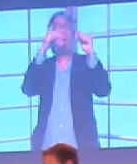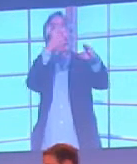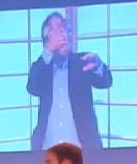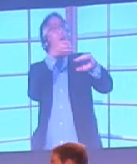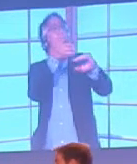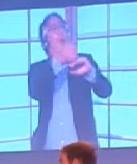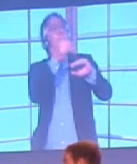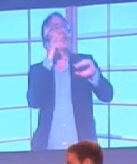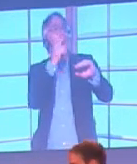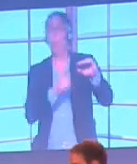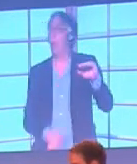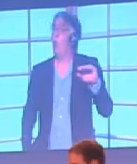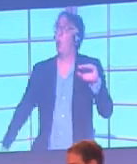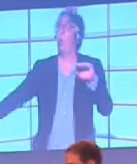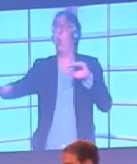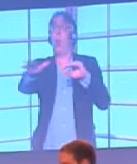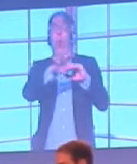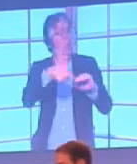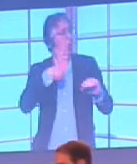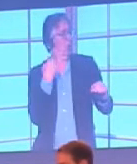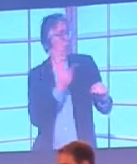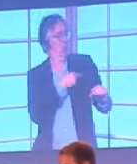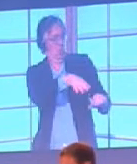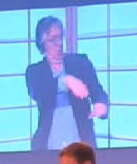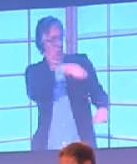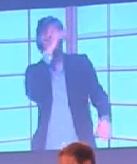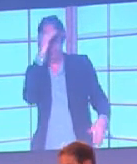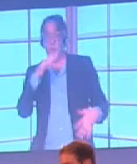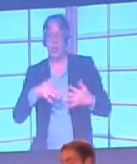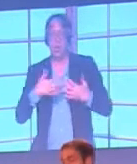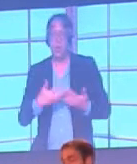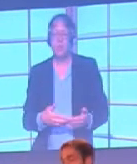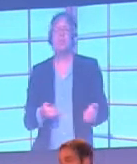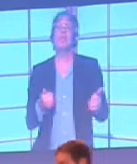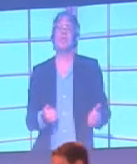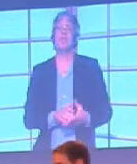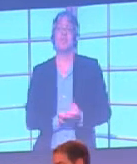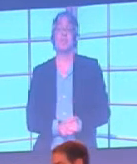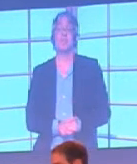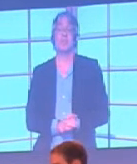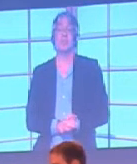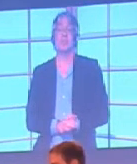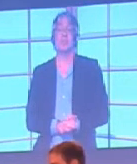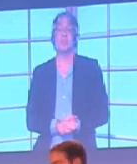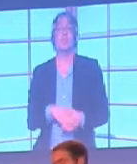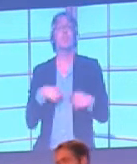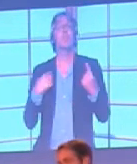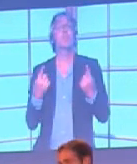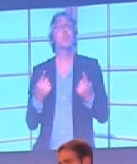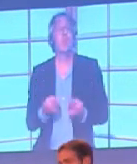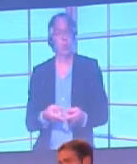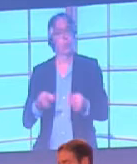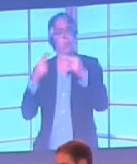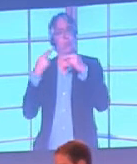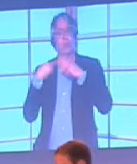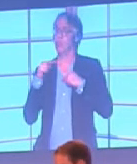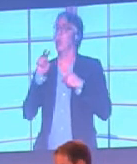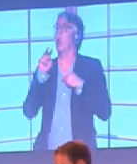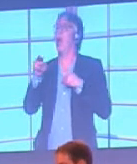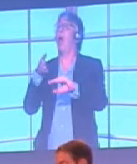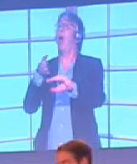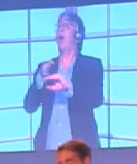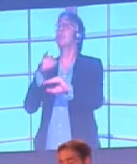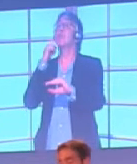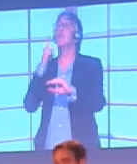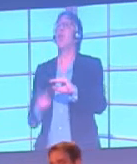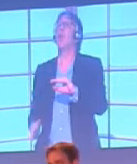the operations. So we want to coordinate and monitor the operational implementation of access for all measures